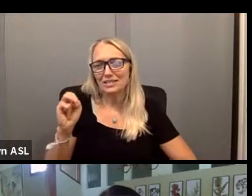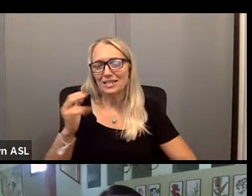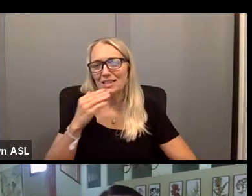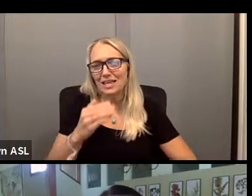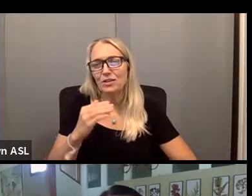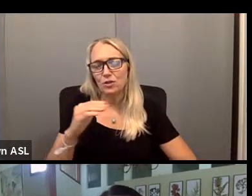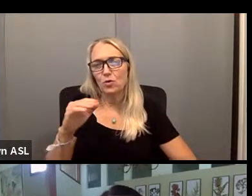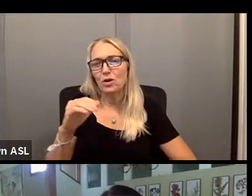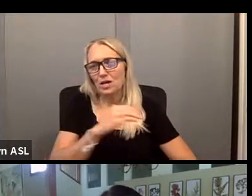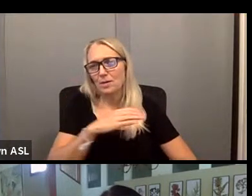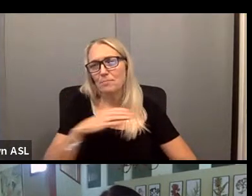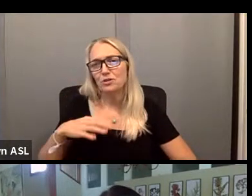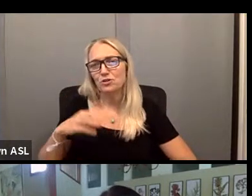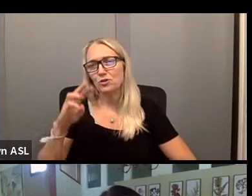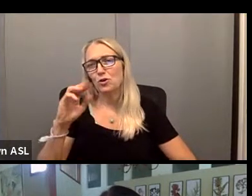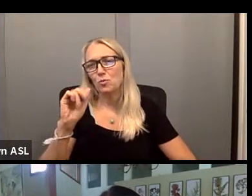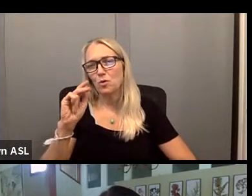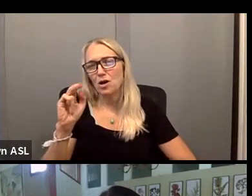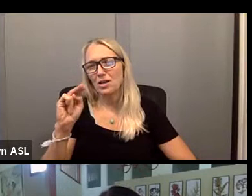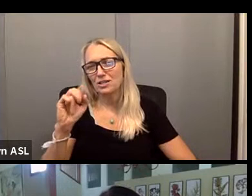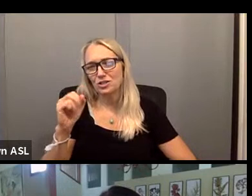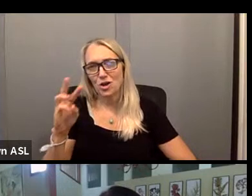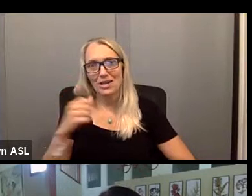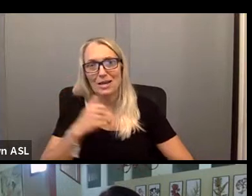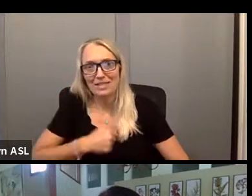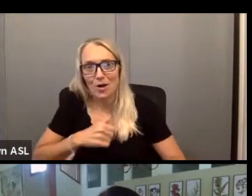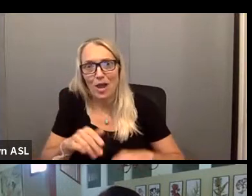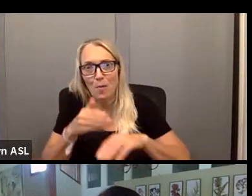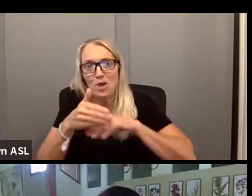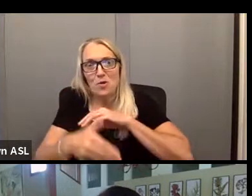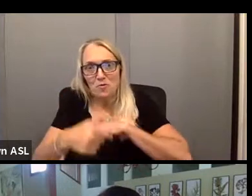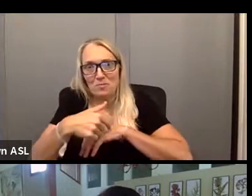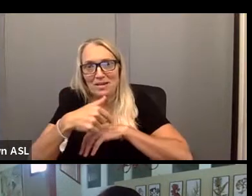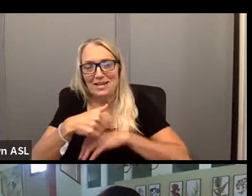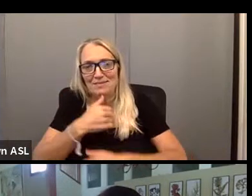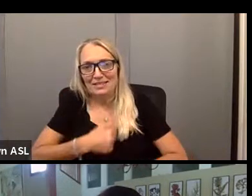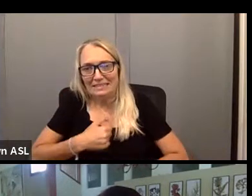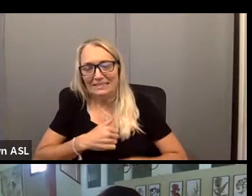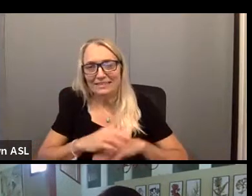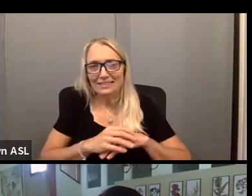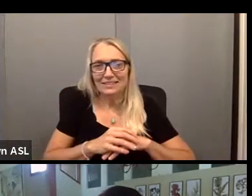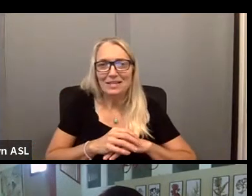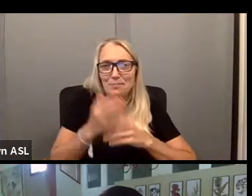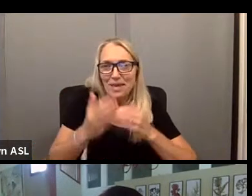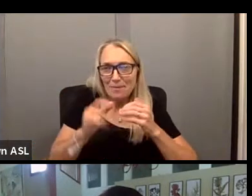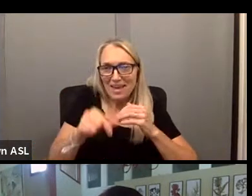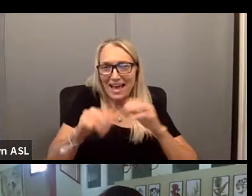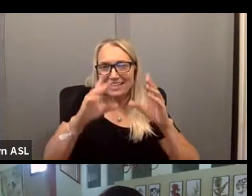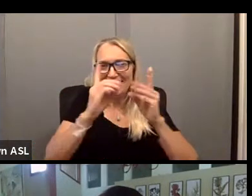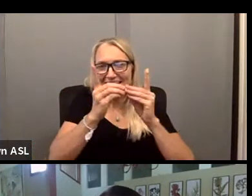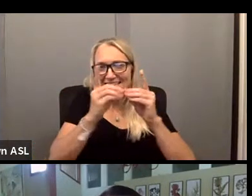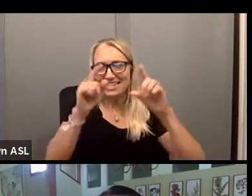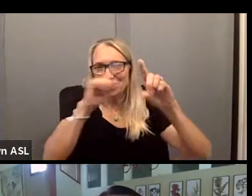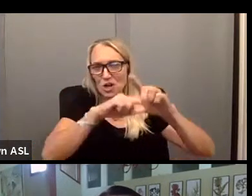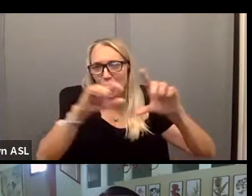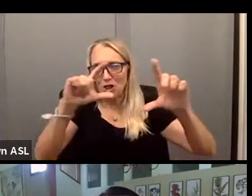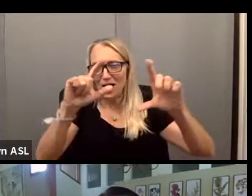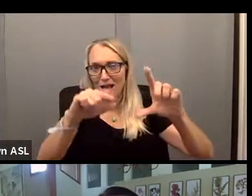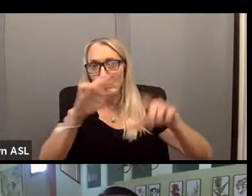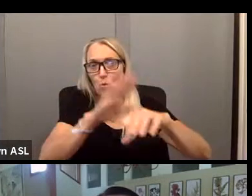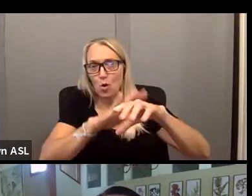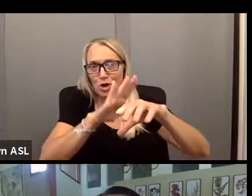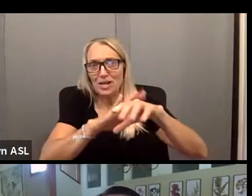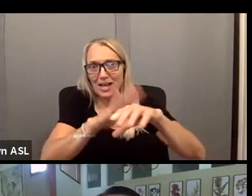Walkinshaw. And I apologize for going over for the second time in a row. I'd like to request maybe a digital clock that I can see and maybe a 30-second